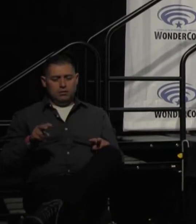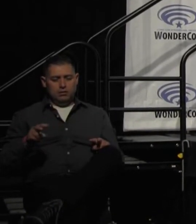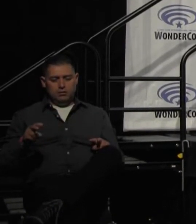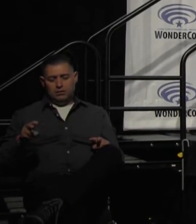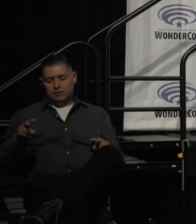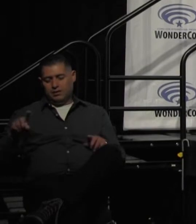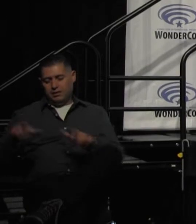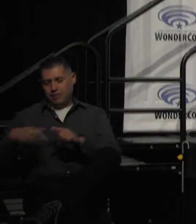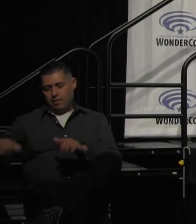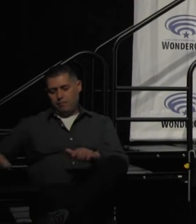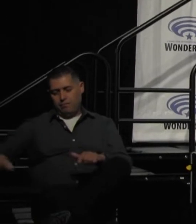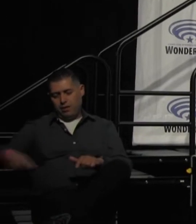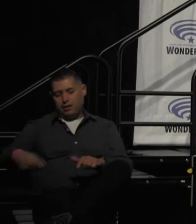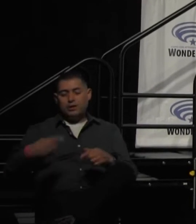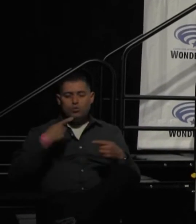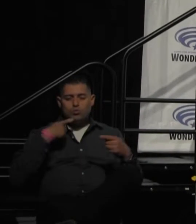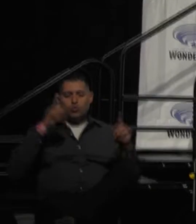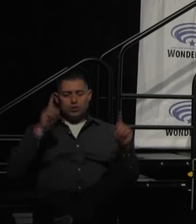in.